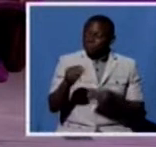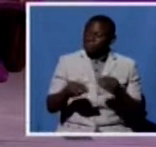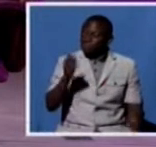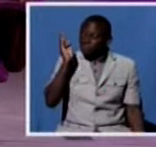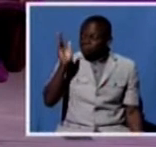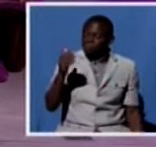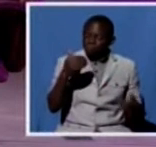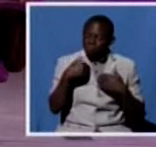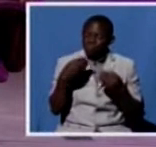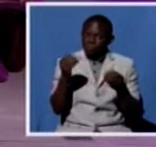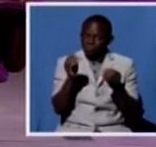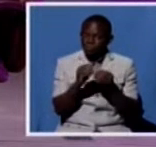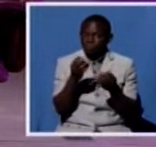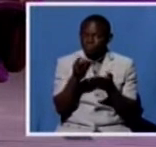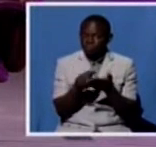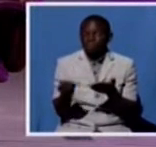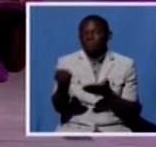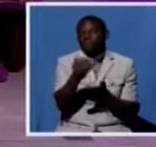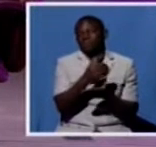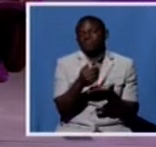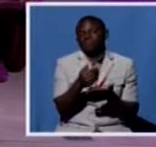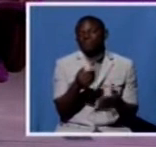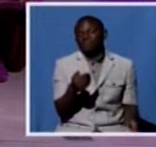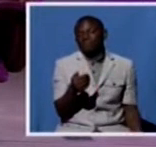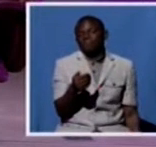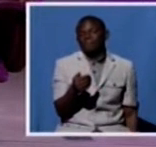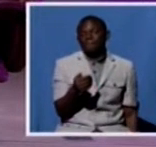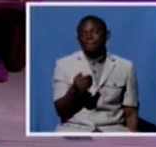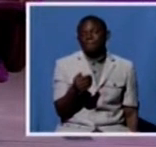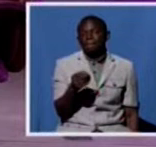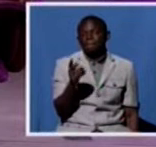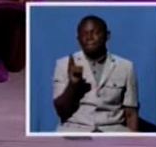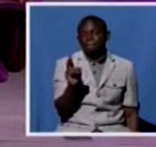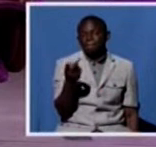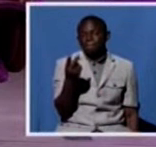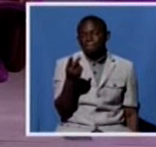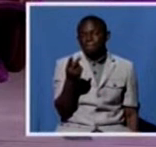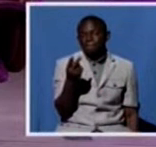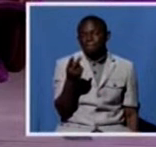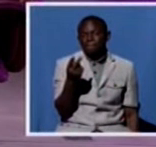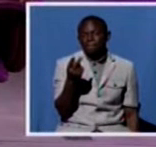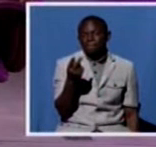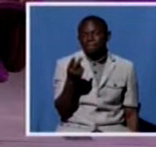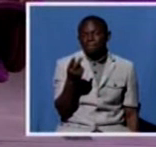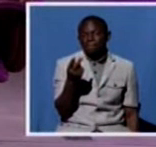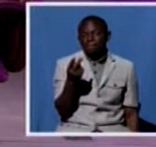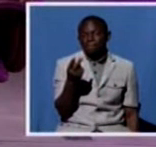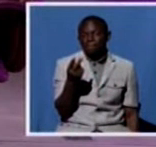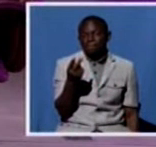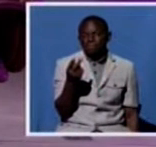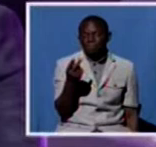But secondly, we also would want to see some kind of